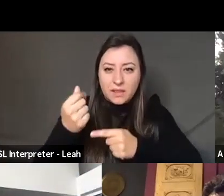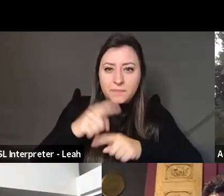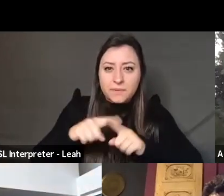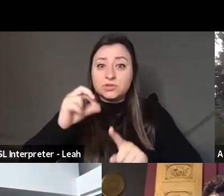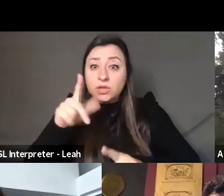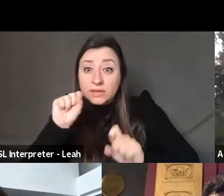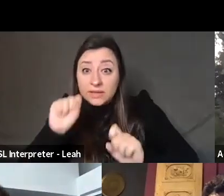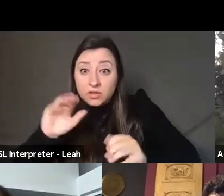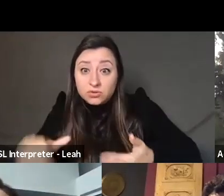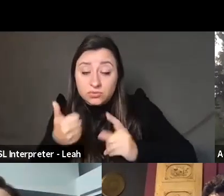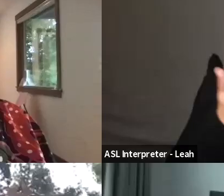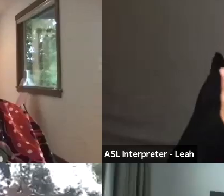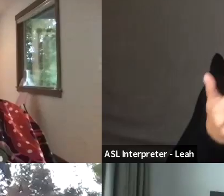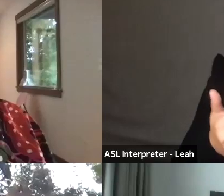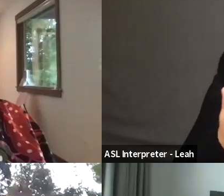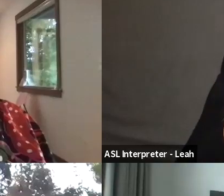introduce yourself?